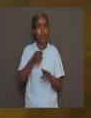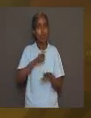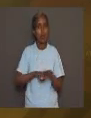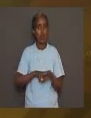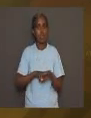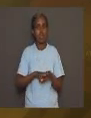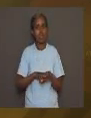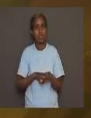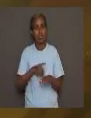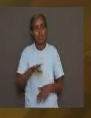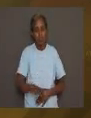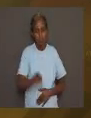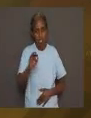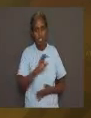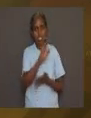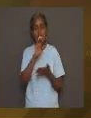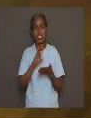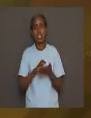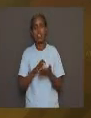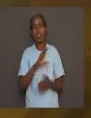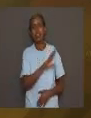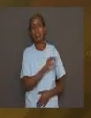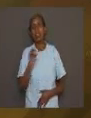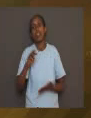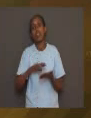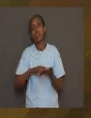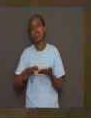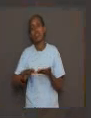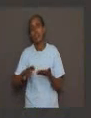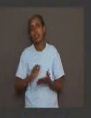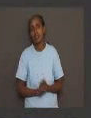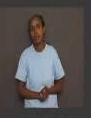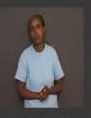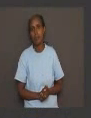to find the center and radius.